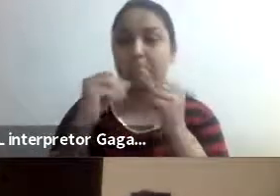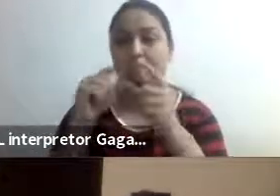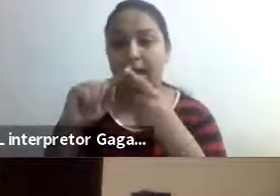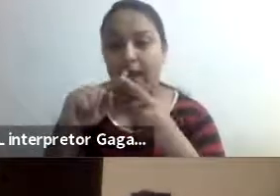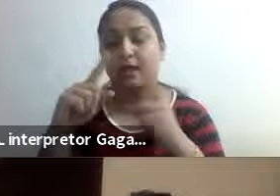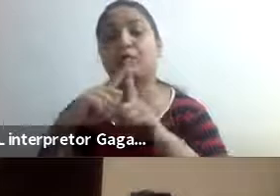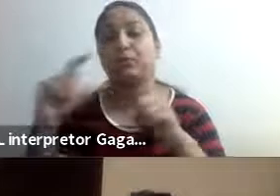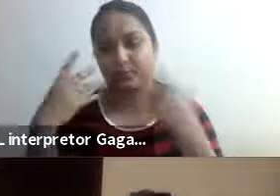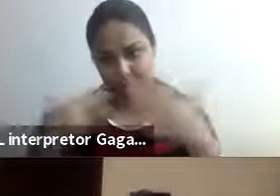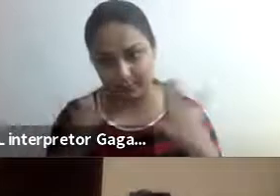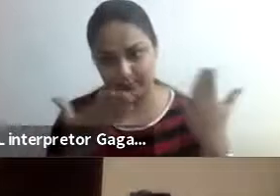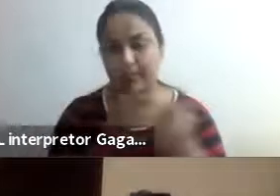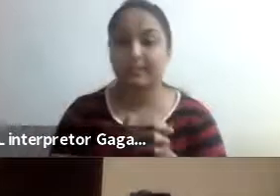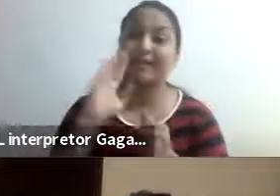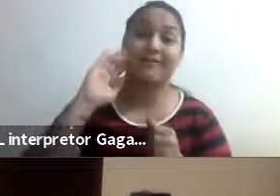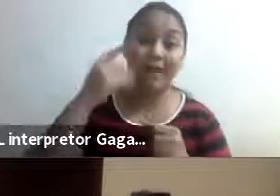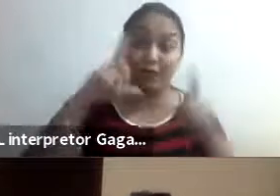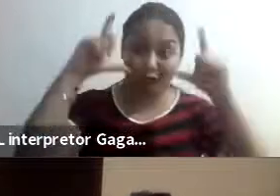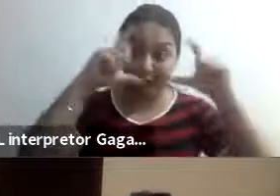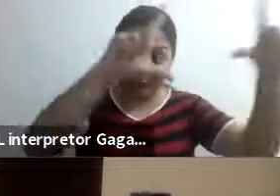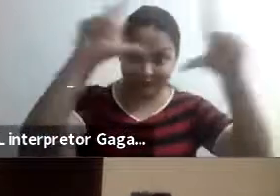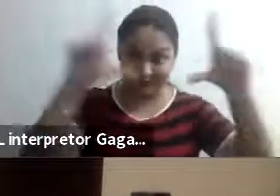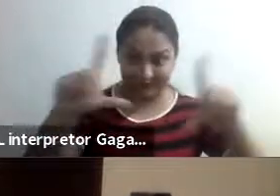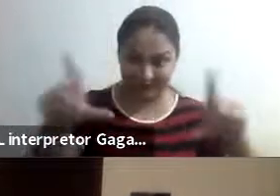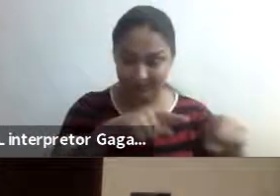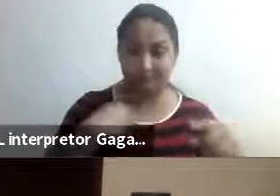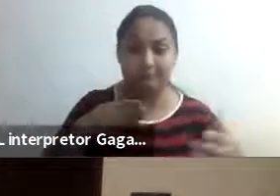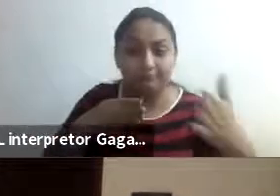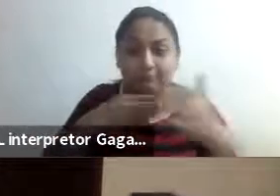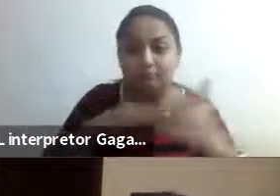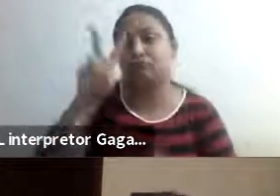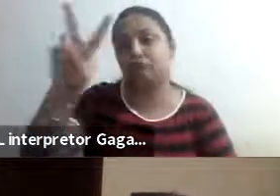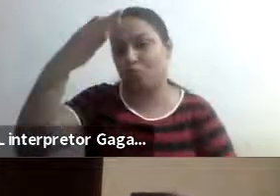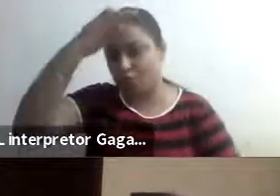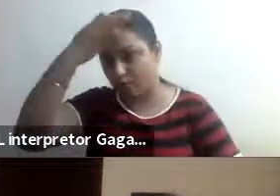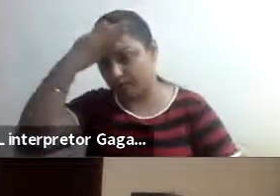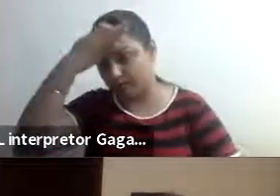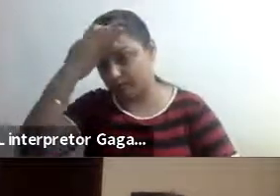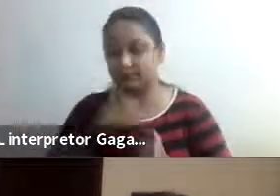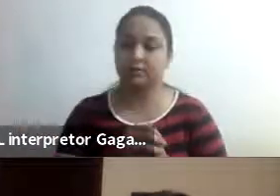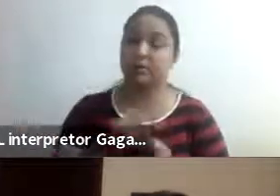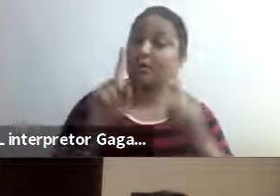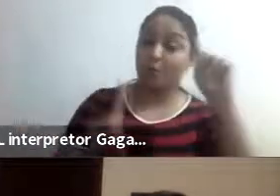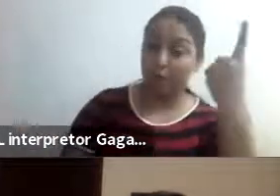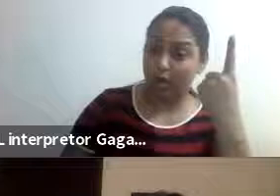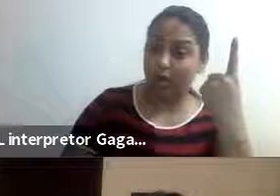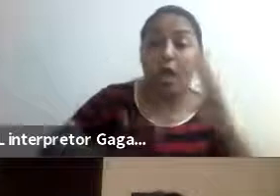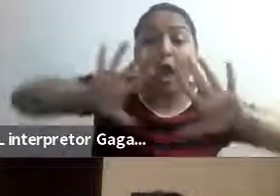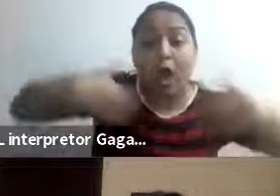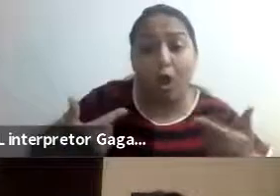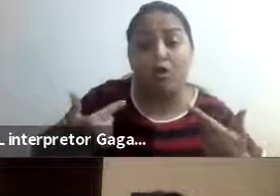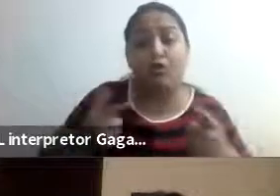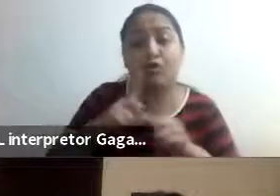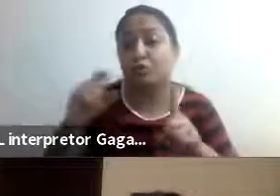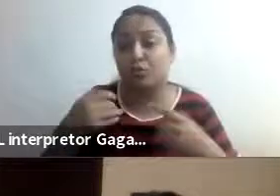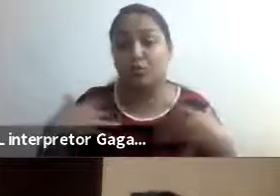together, we were faced with two problems. One is, how do we put